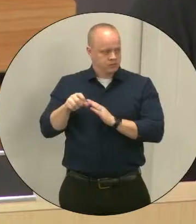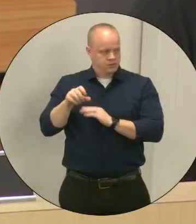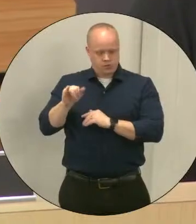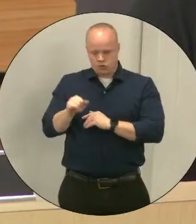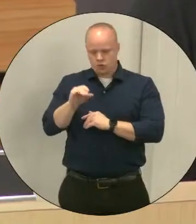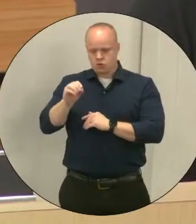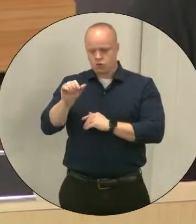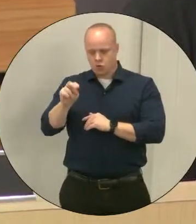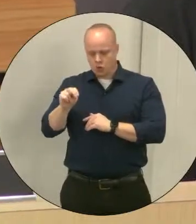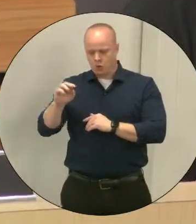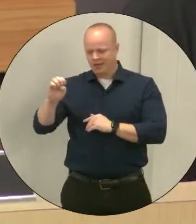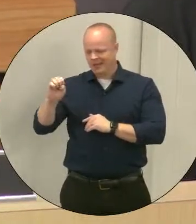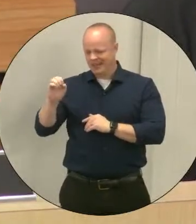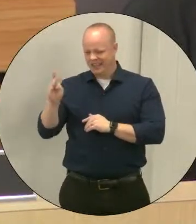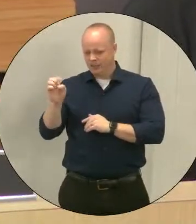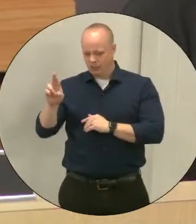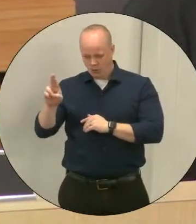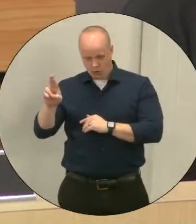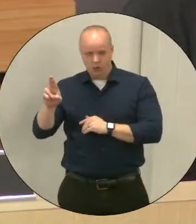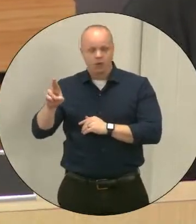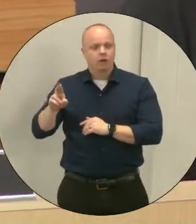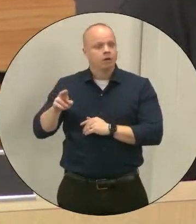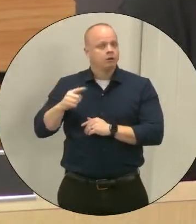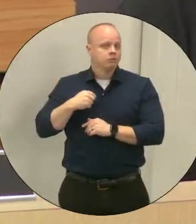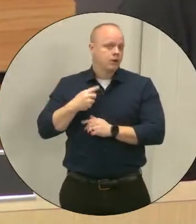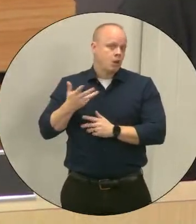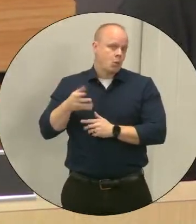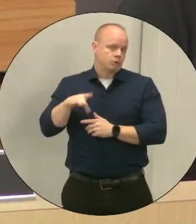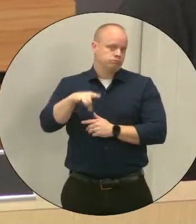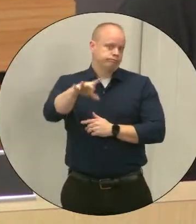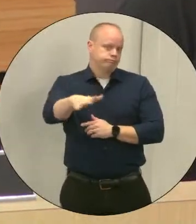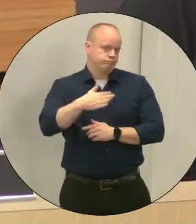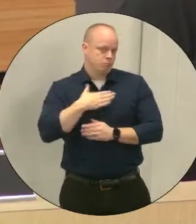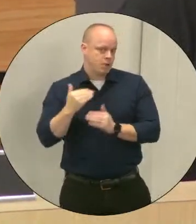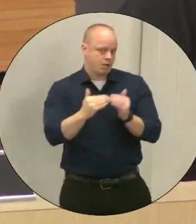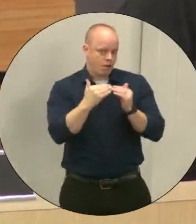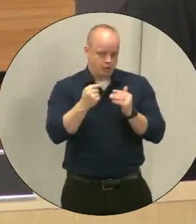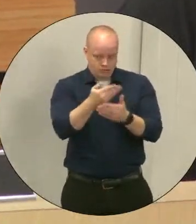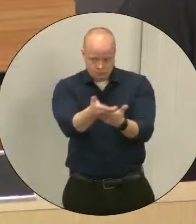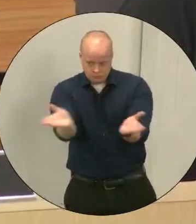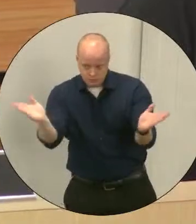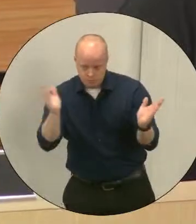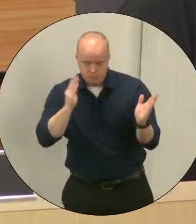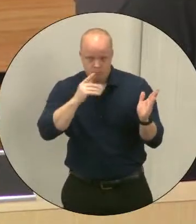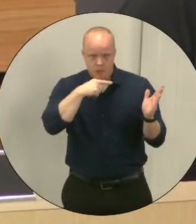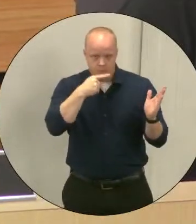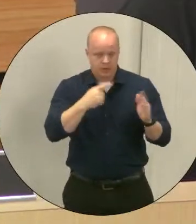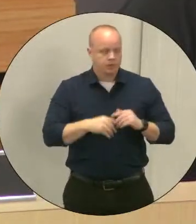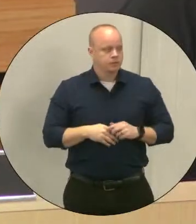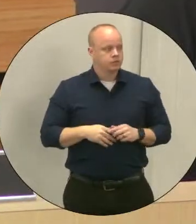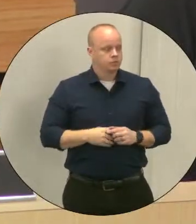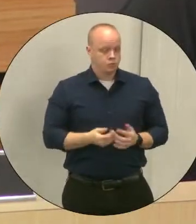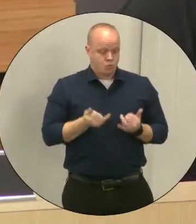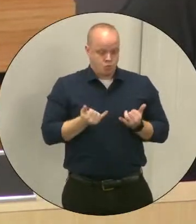Joni Ebert. I want to submit something to my colleagues and to the public. Right now,